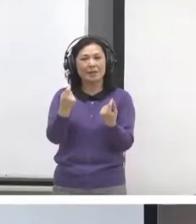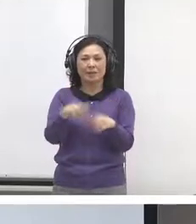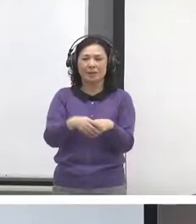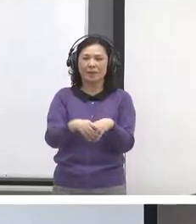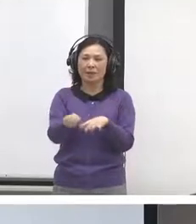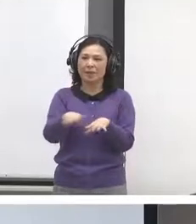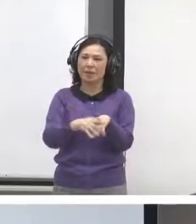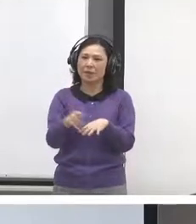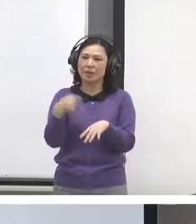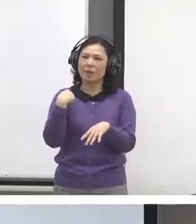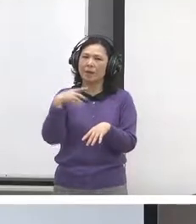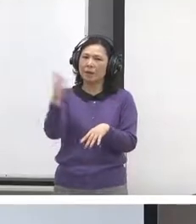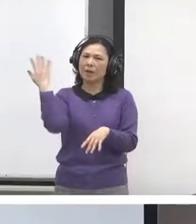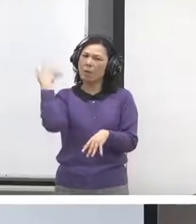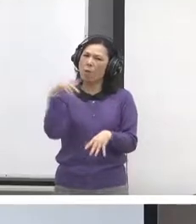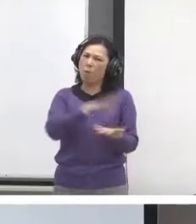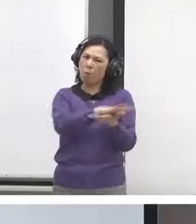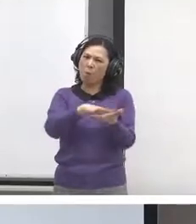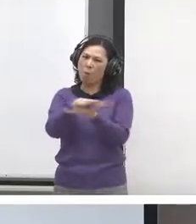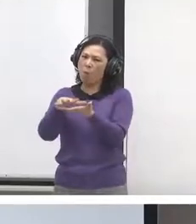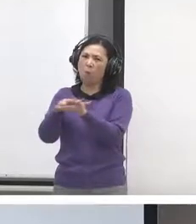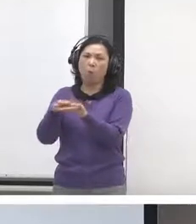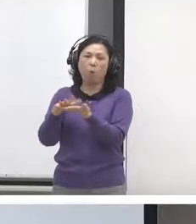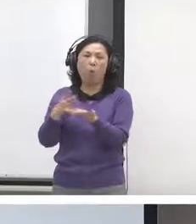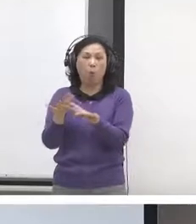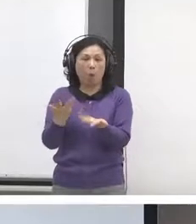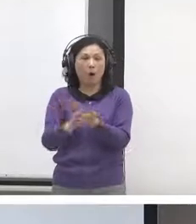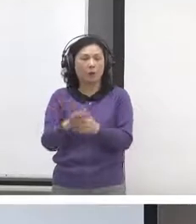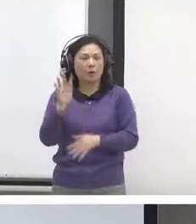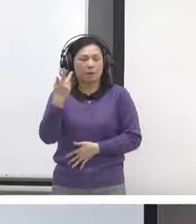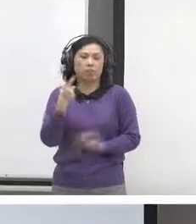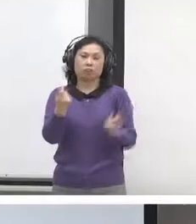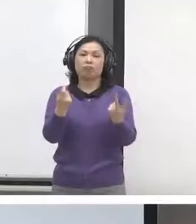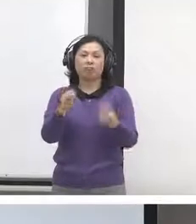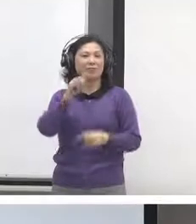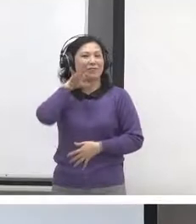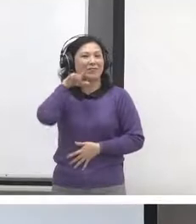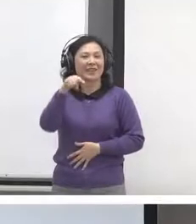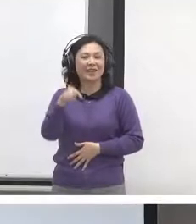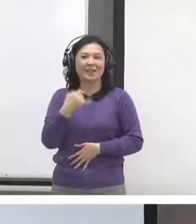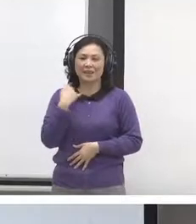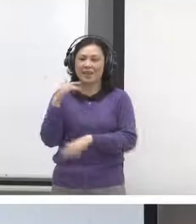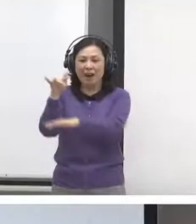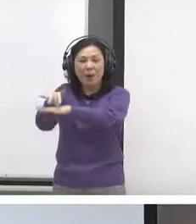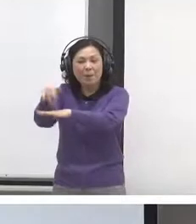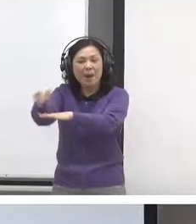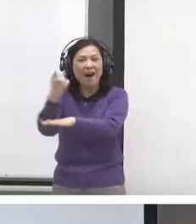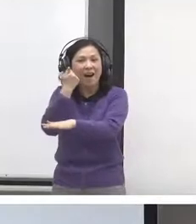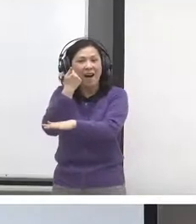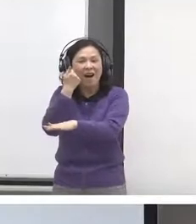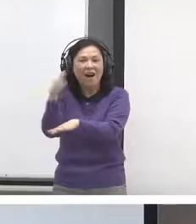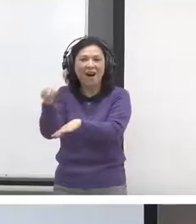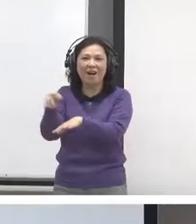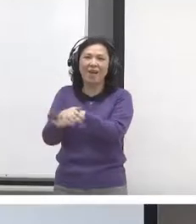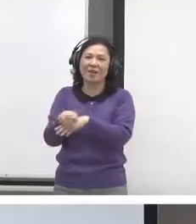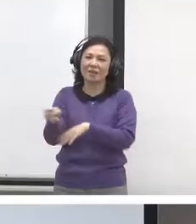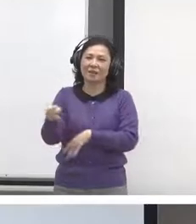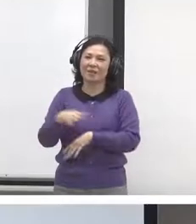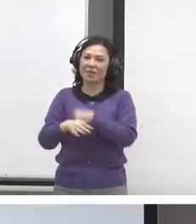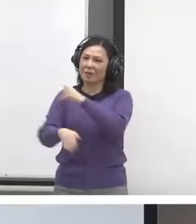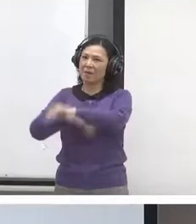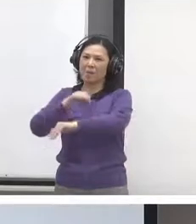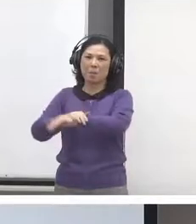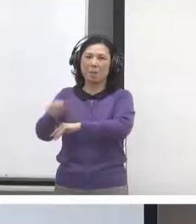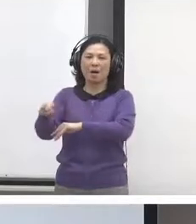grateful that we were able to reach out to our vibrant and very accomplished alumni list and all of our